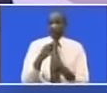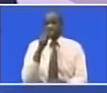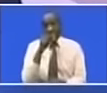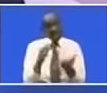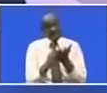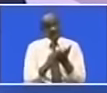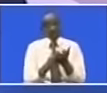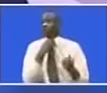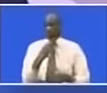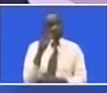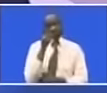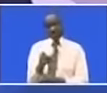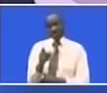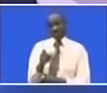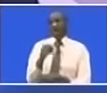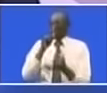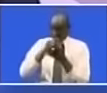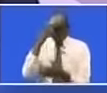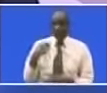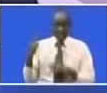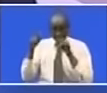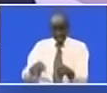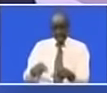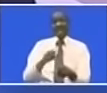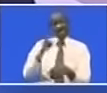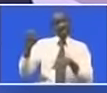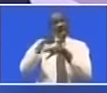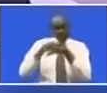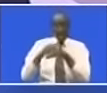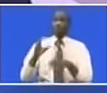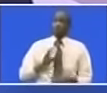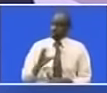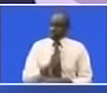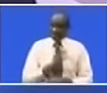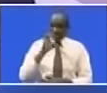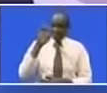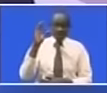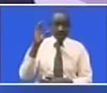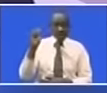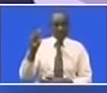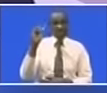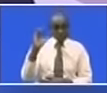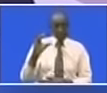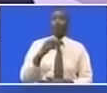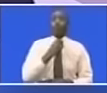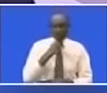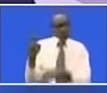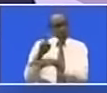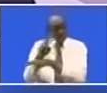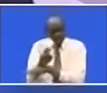want that. This is the reason why we are here as East African community. Because we want to